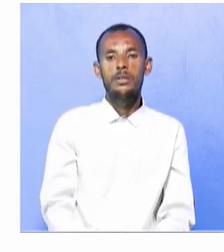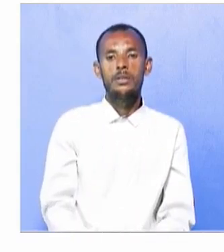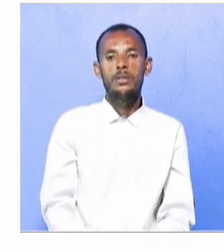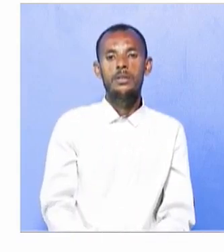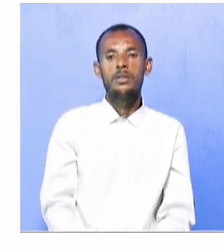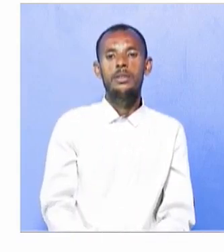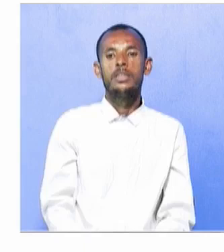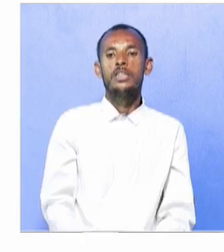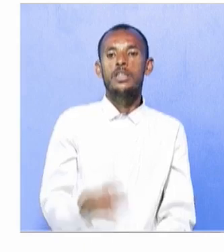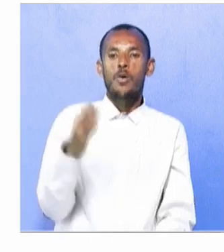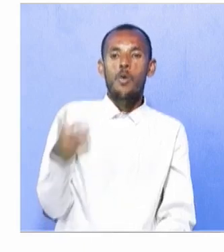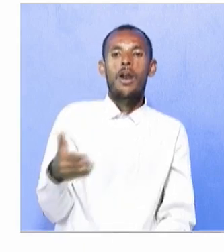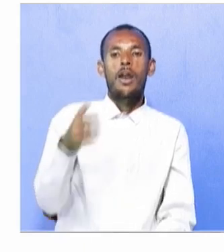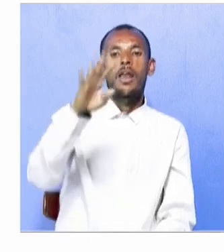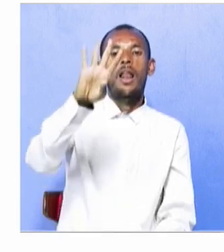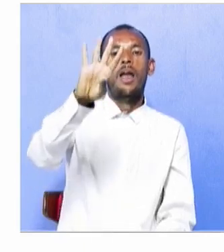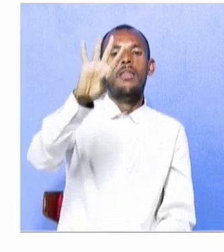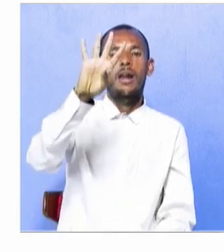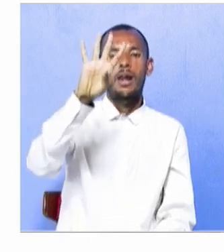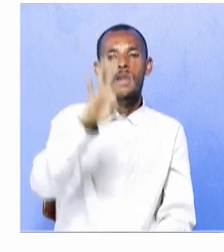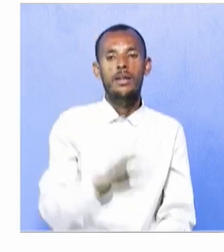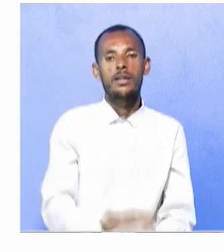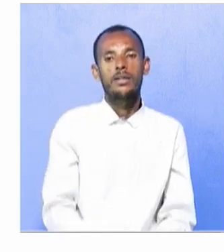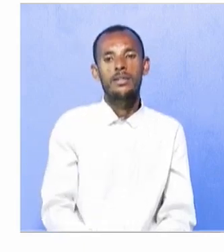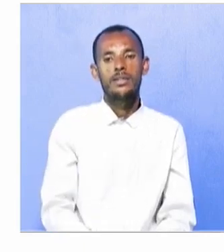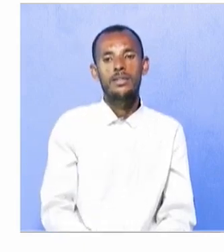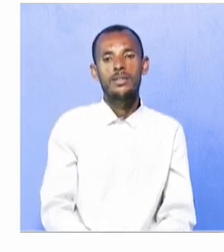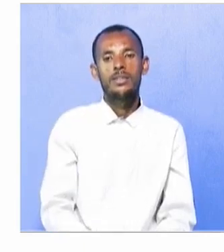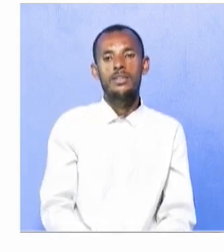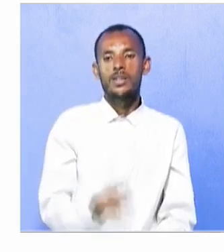the quadrilateral